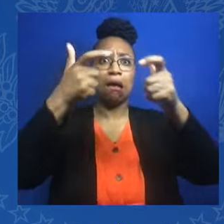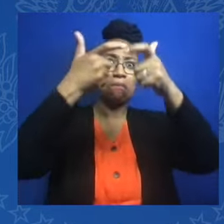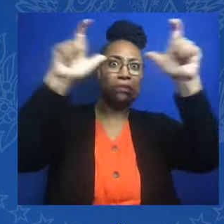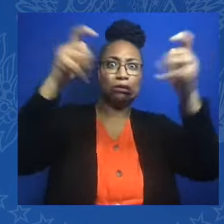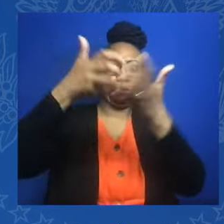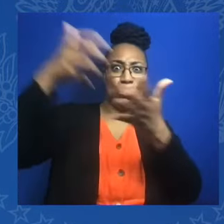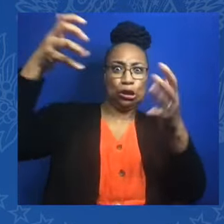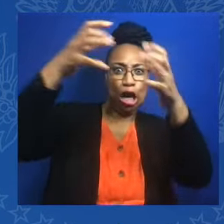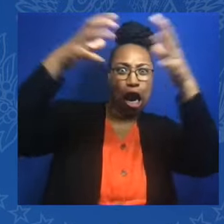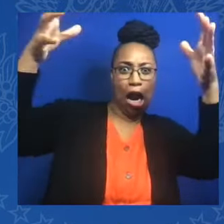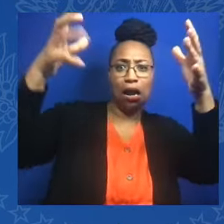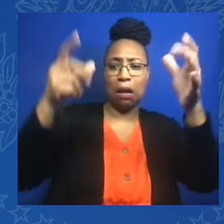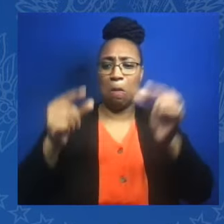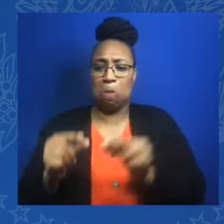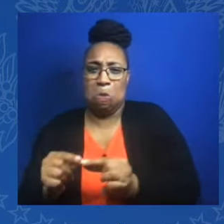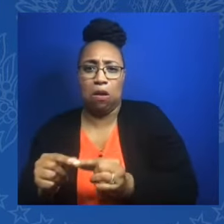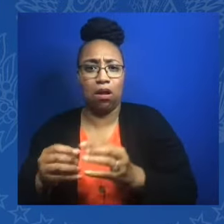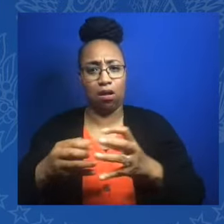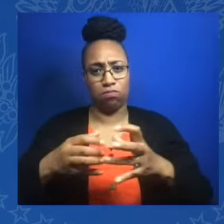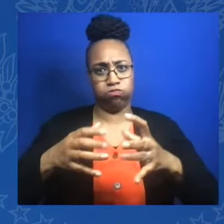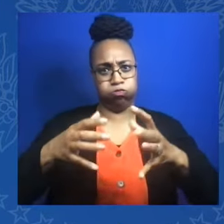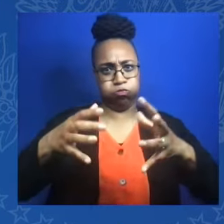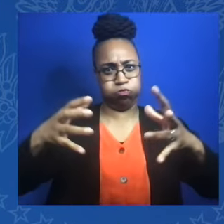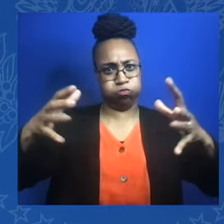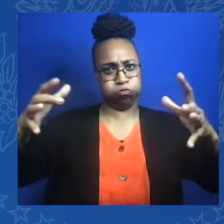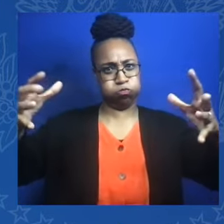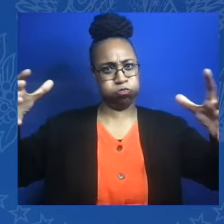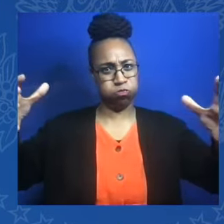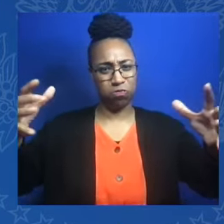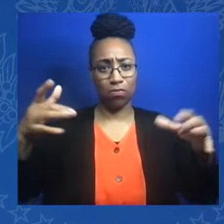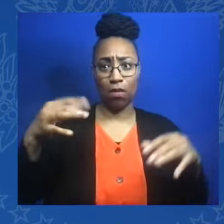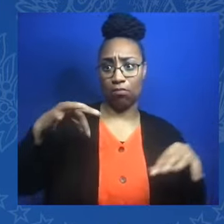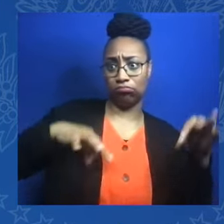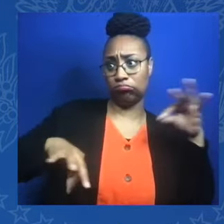wealthy do very well. No one gets hurt.